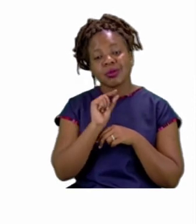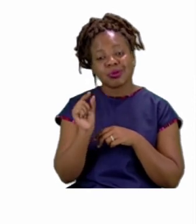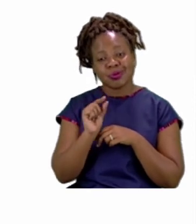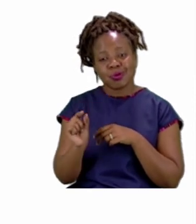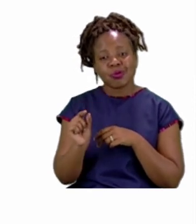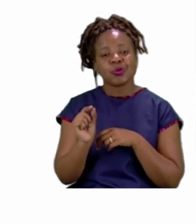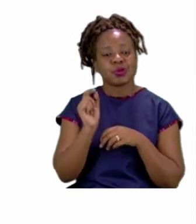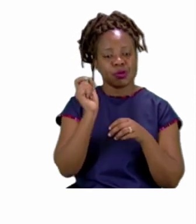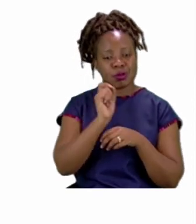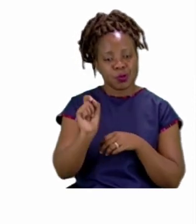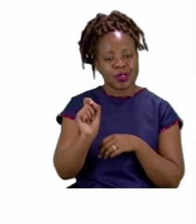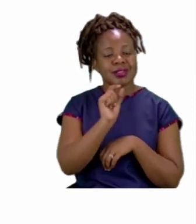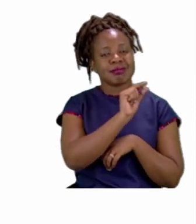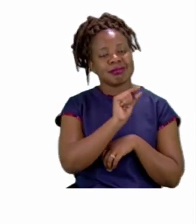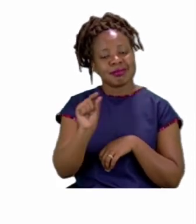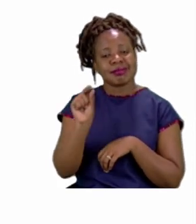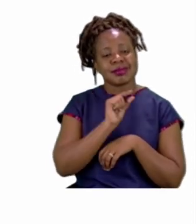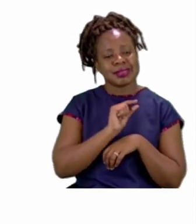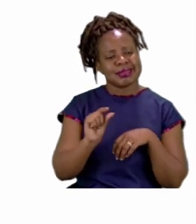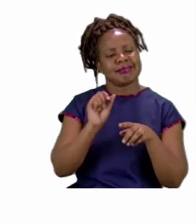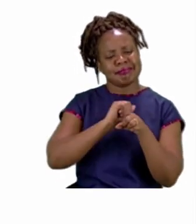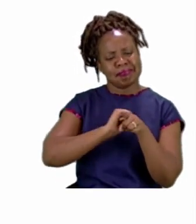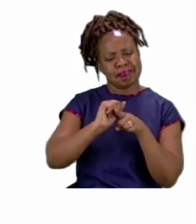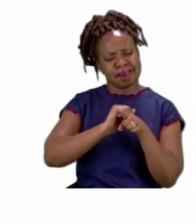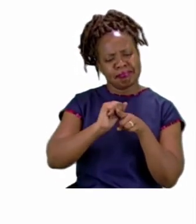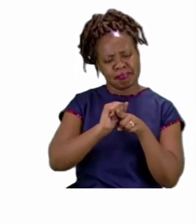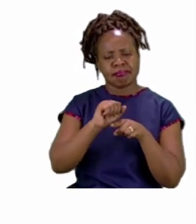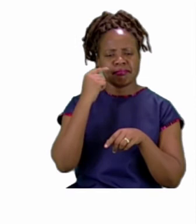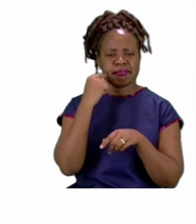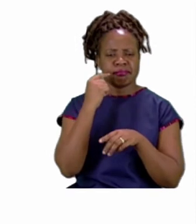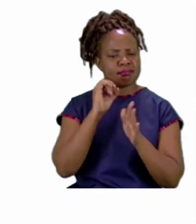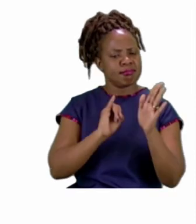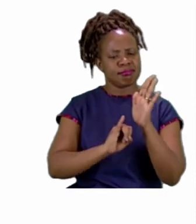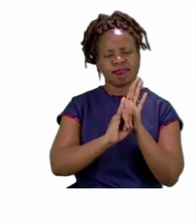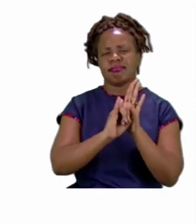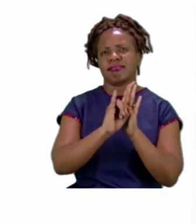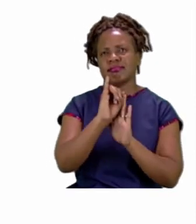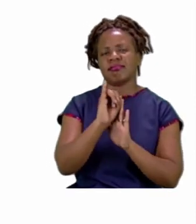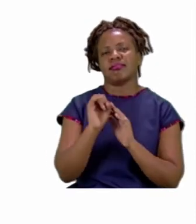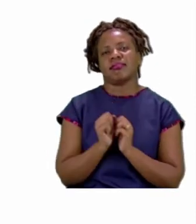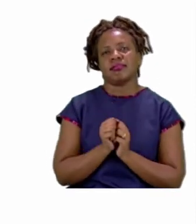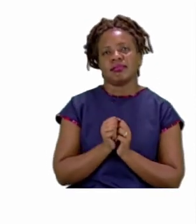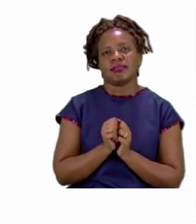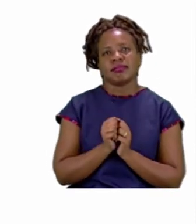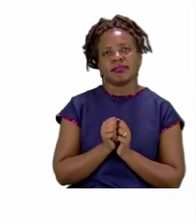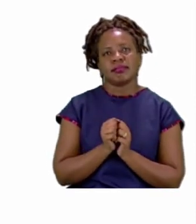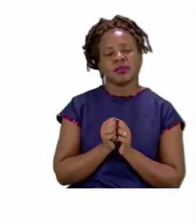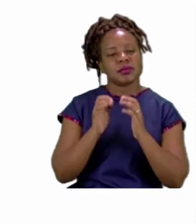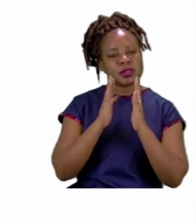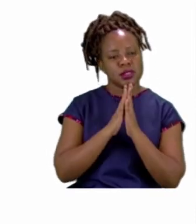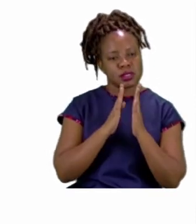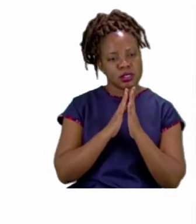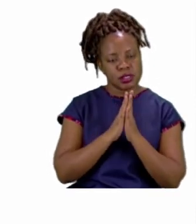sentences. Please practice your sight words and your vocabulary words, and also please finish up the